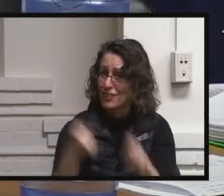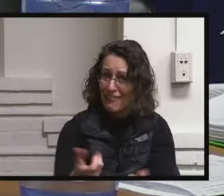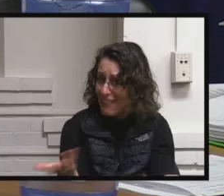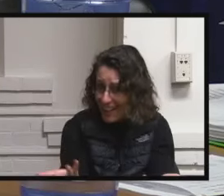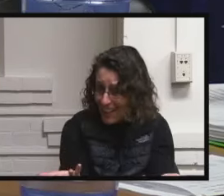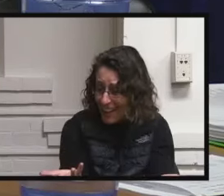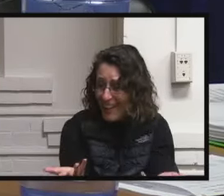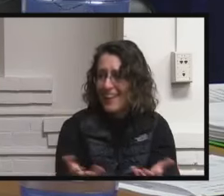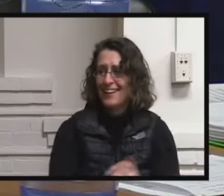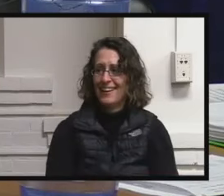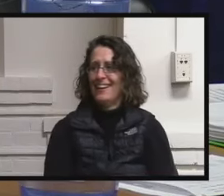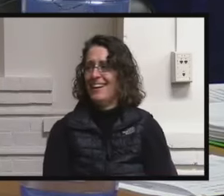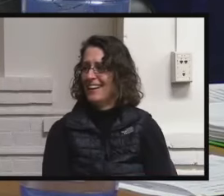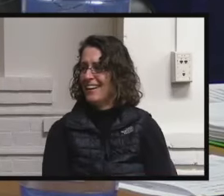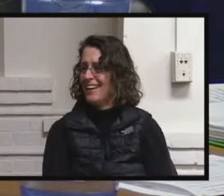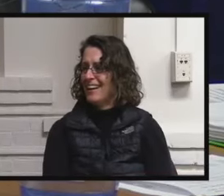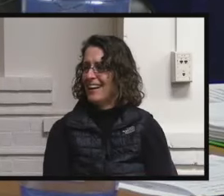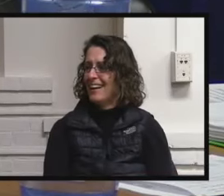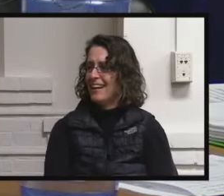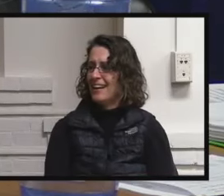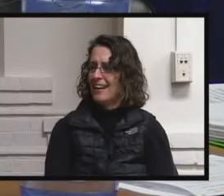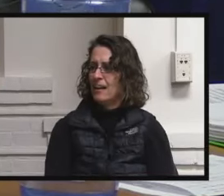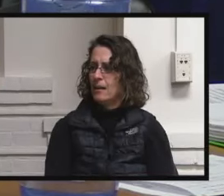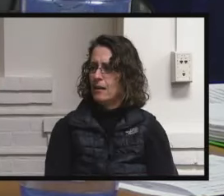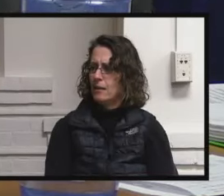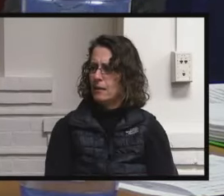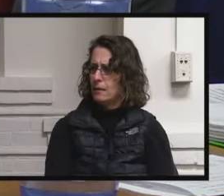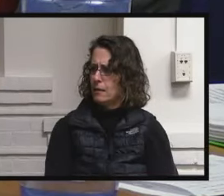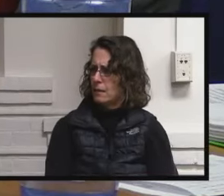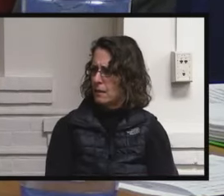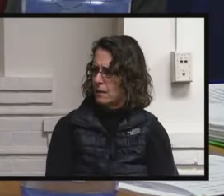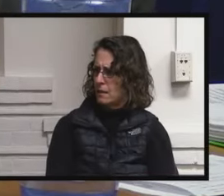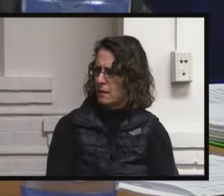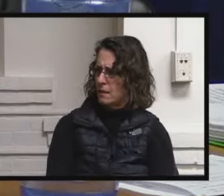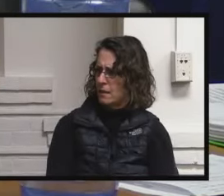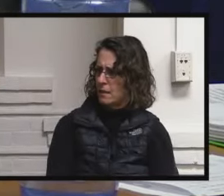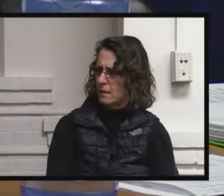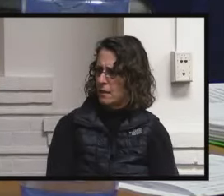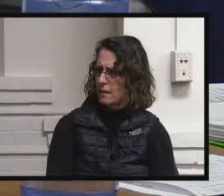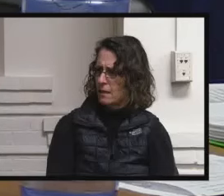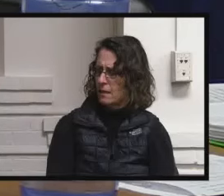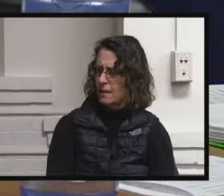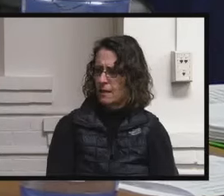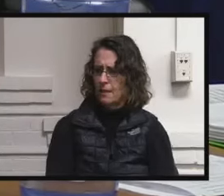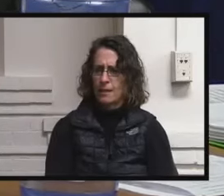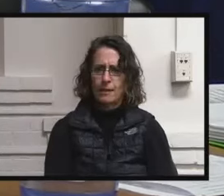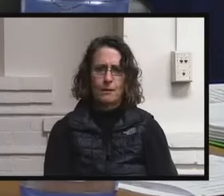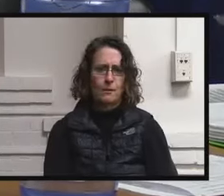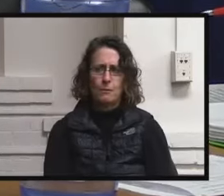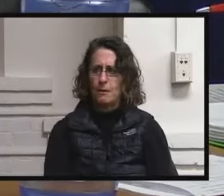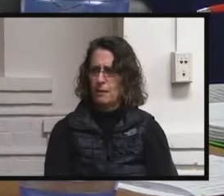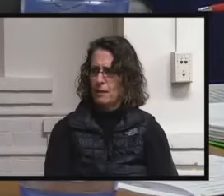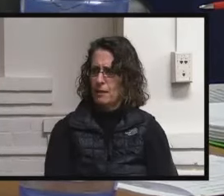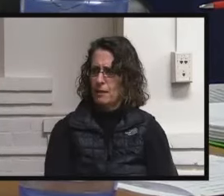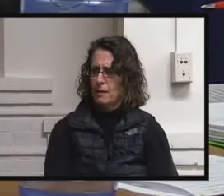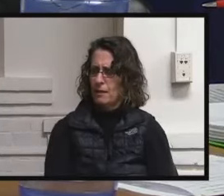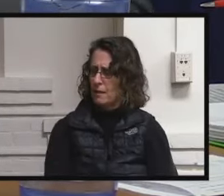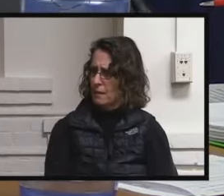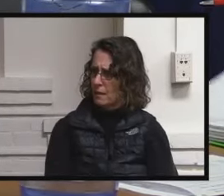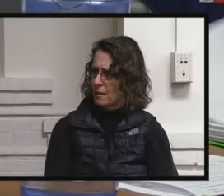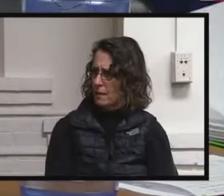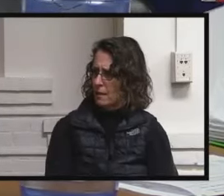was bad. Was really bad. The next item on the agenda is the Better Back Roads grant from the